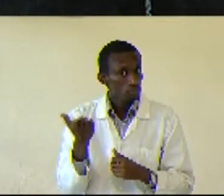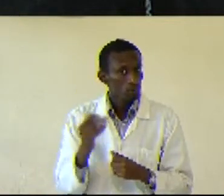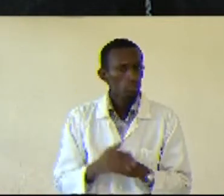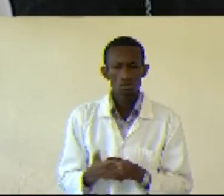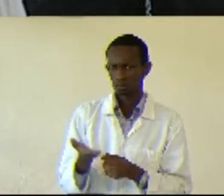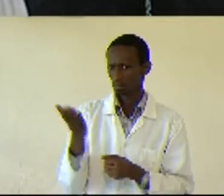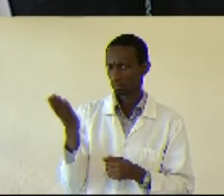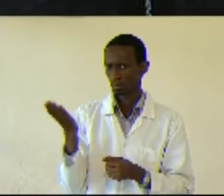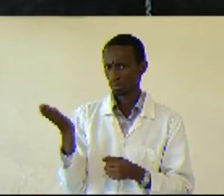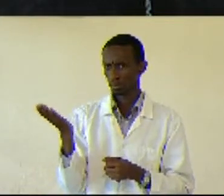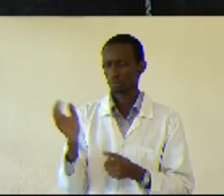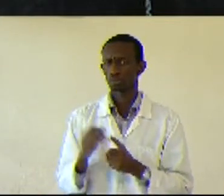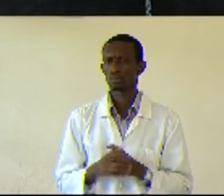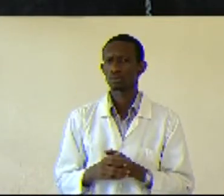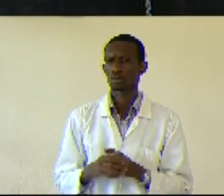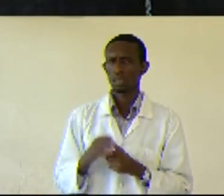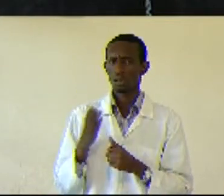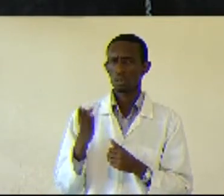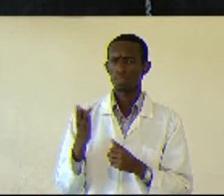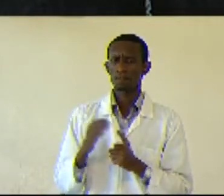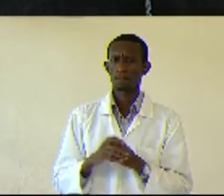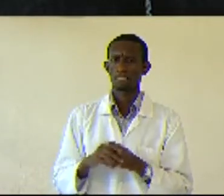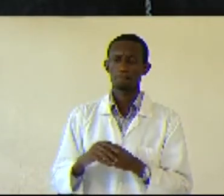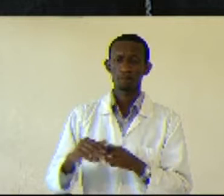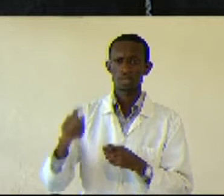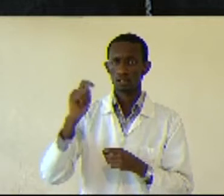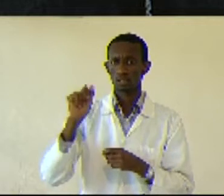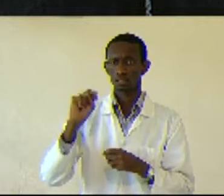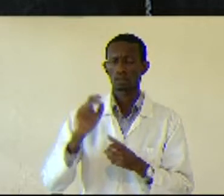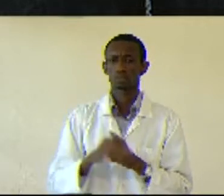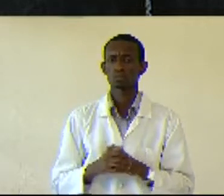this is the derivative of tan of